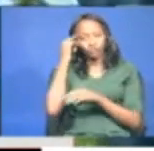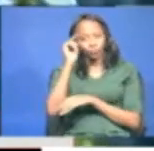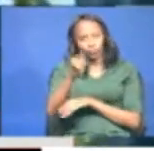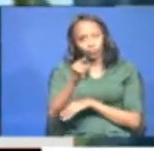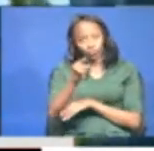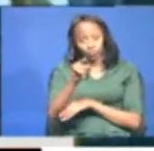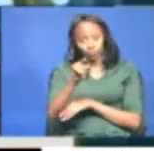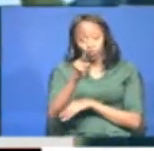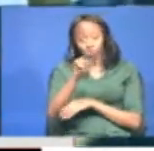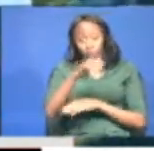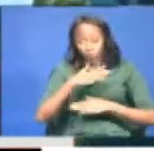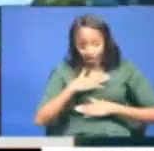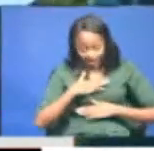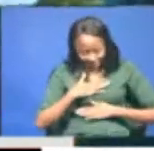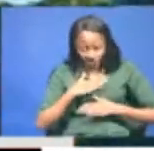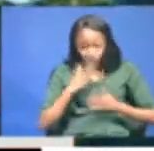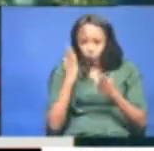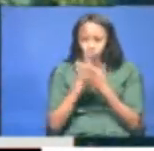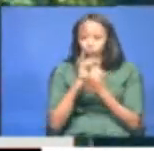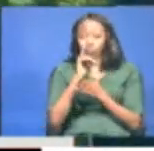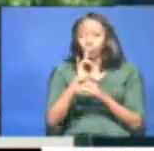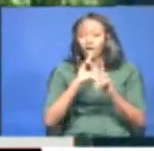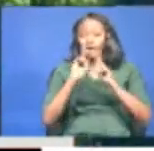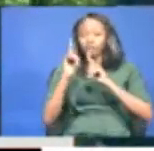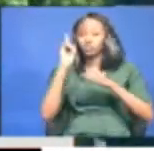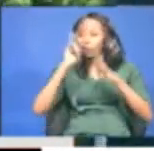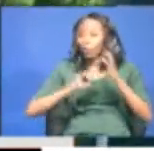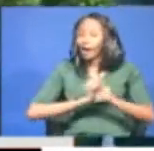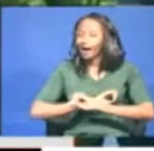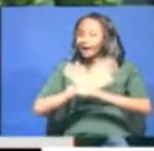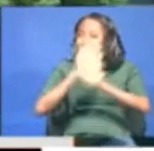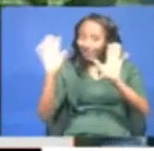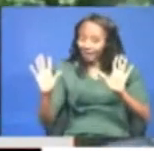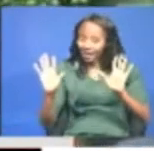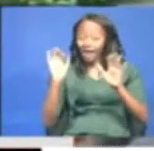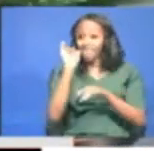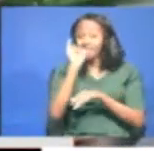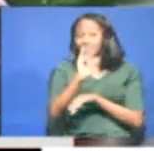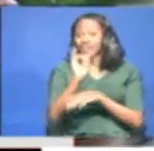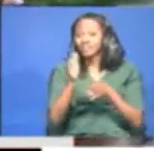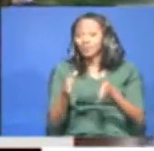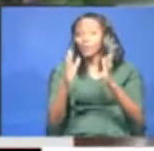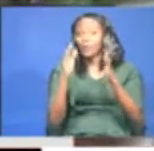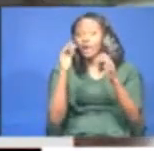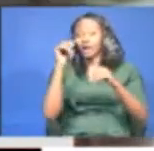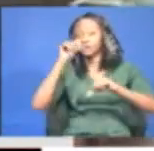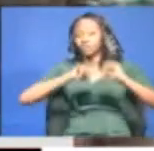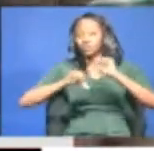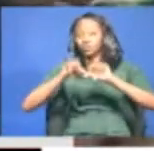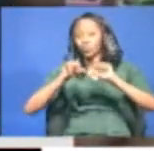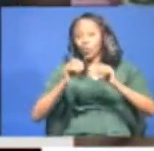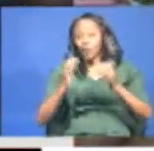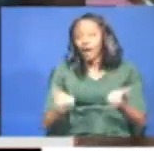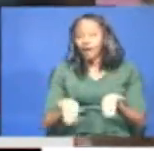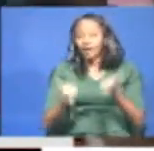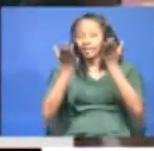Your Excellency, you have pronounced yourself very clearly that the way to go is to increase production in